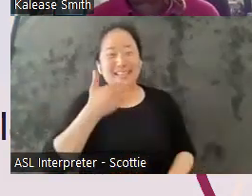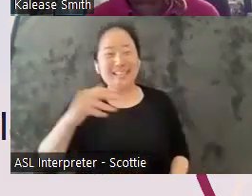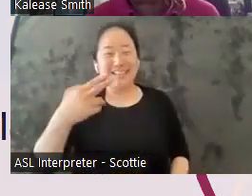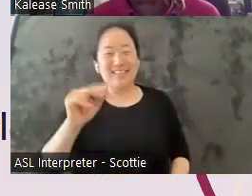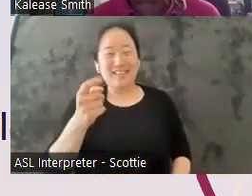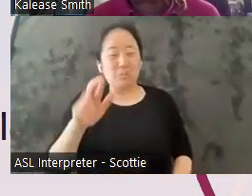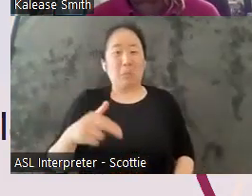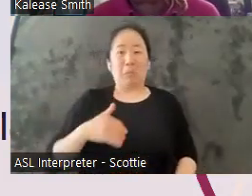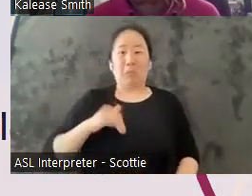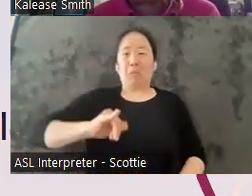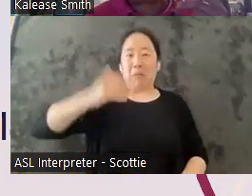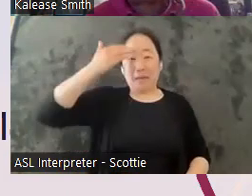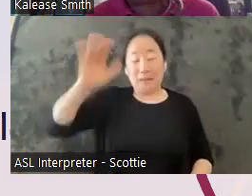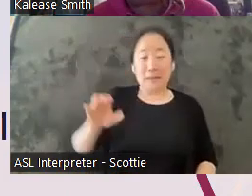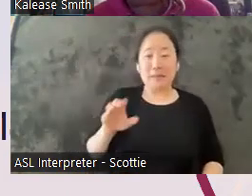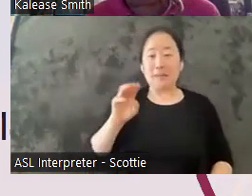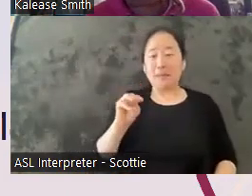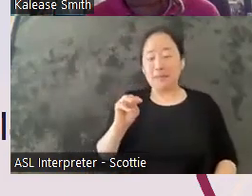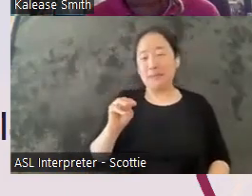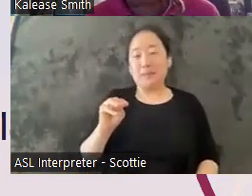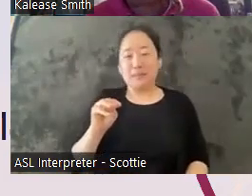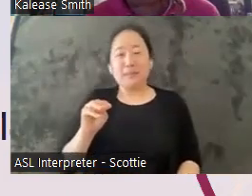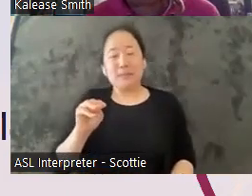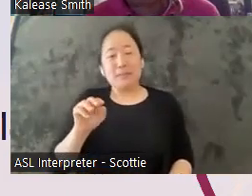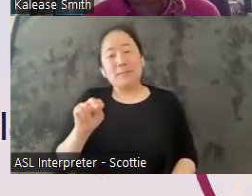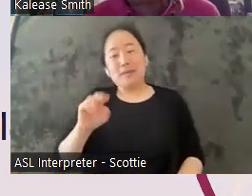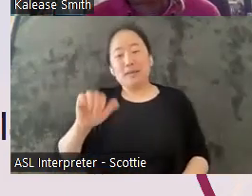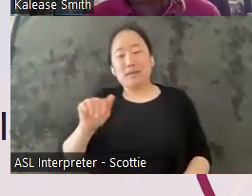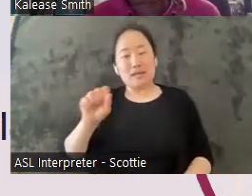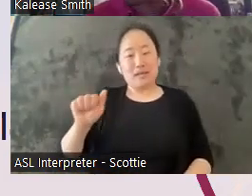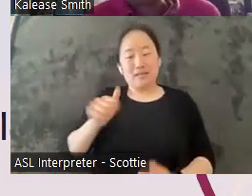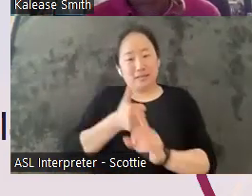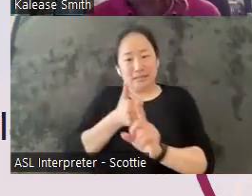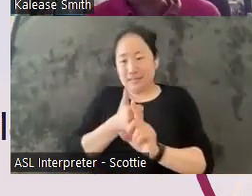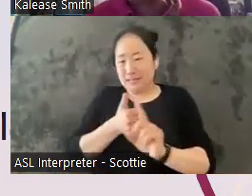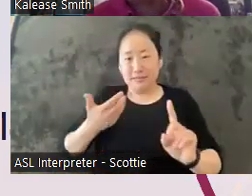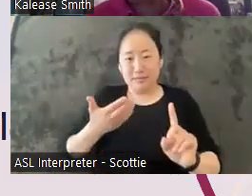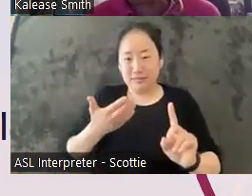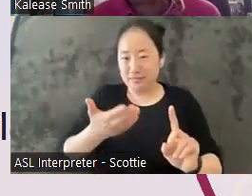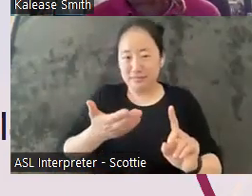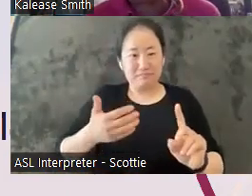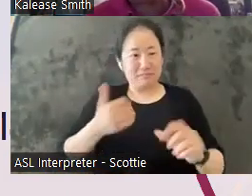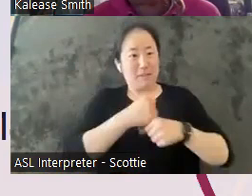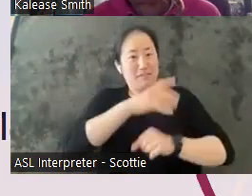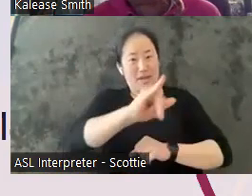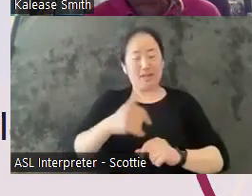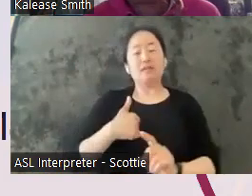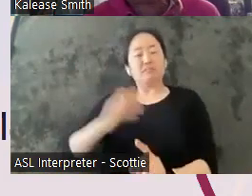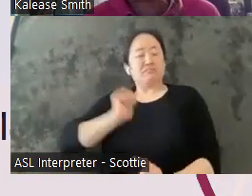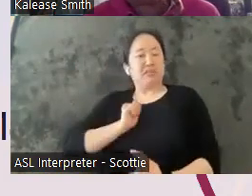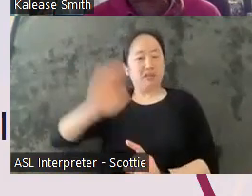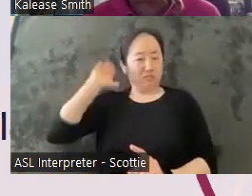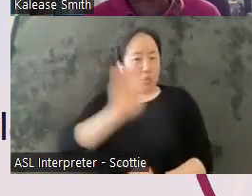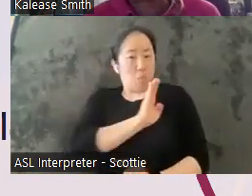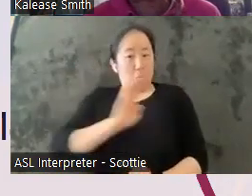resource. I know MNCASA, I used to be on the board years ago, and so I know you guys have a lot of great resources. I just had to